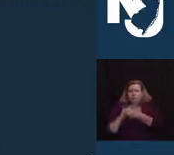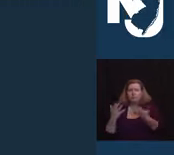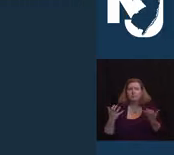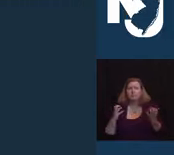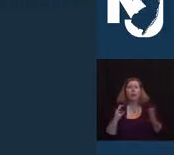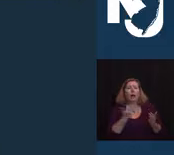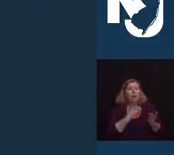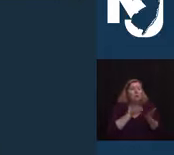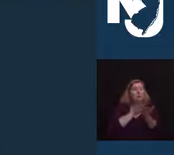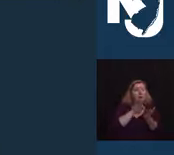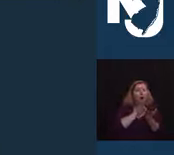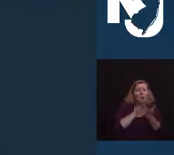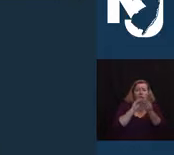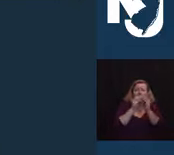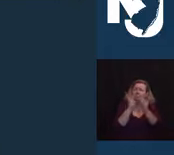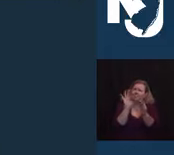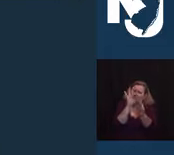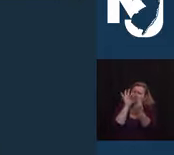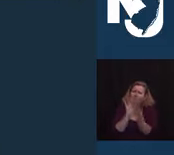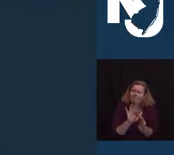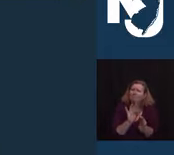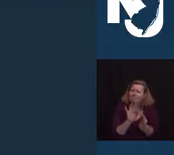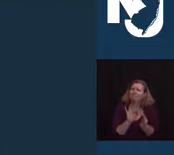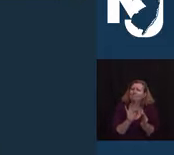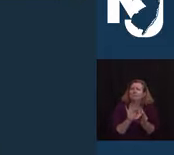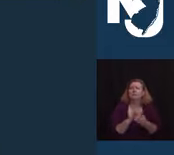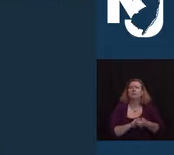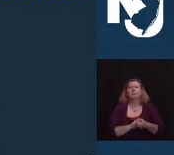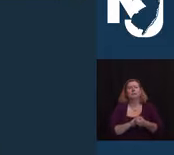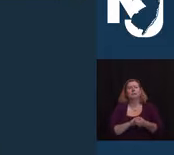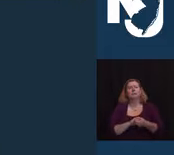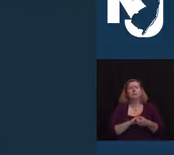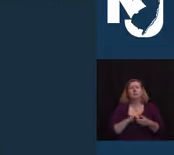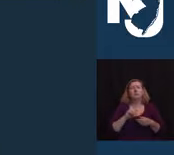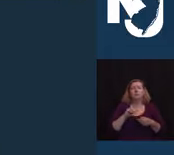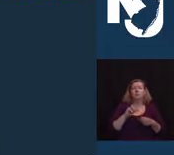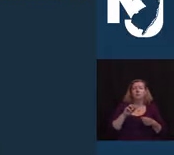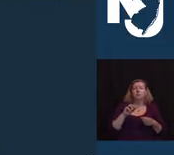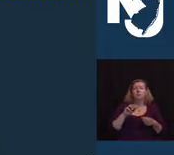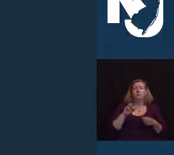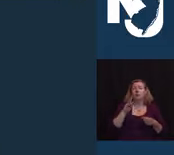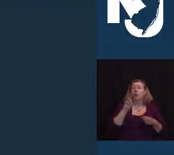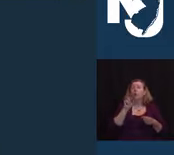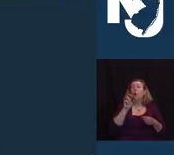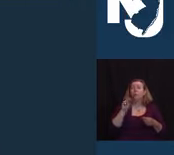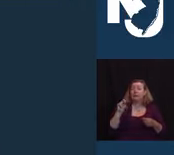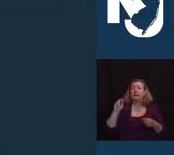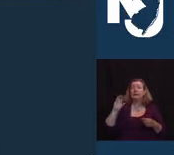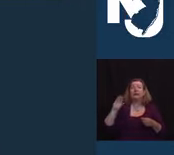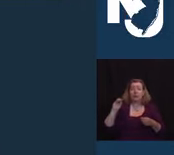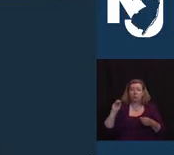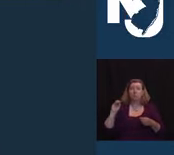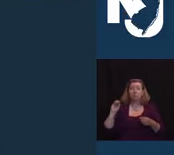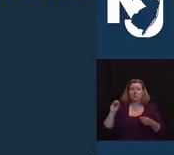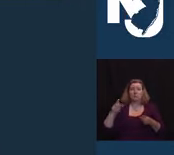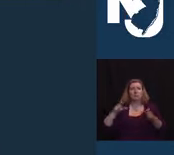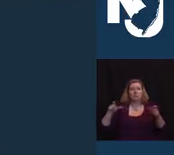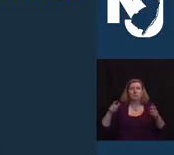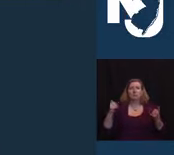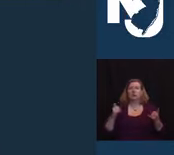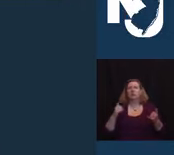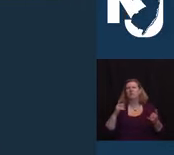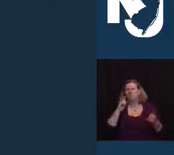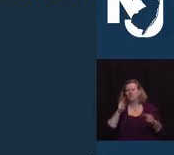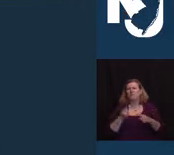possible. I know, Judy, for instance, the folks in Warren County think that a lot of folks in Phillipsburg may have been vaccinated in Pennsylvania, and I know we're trying to